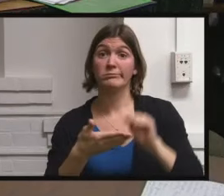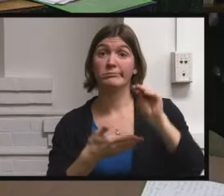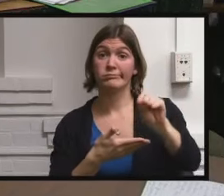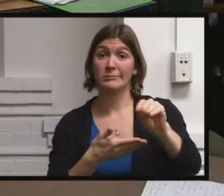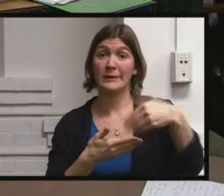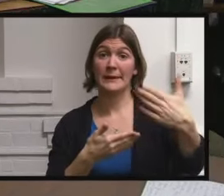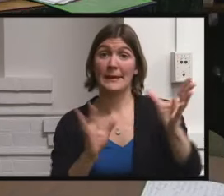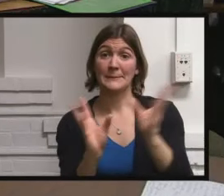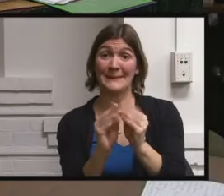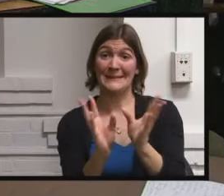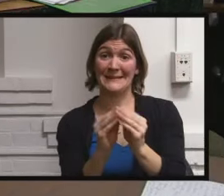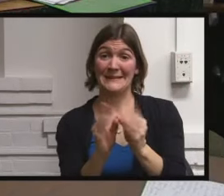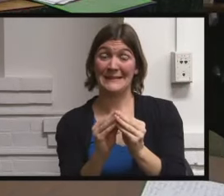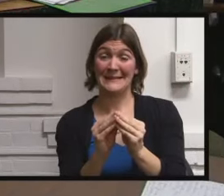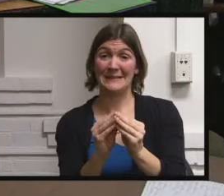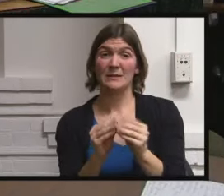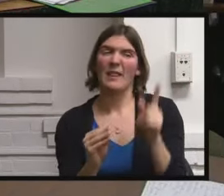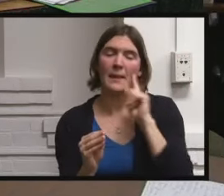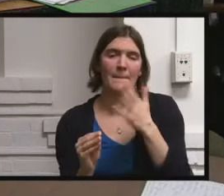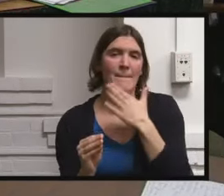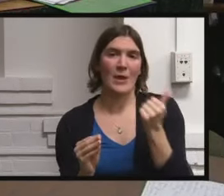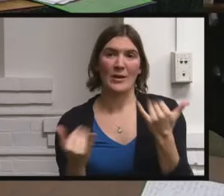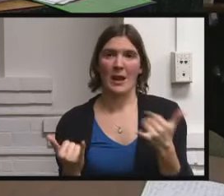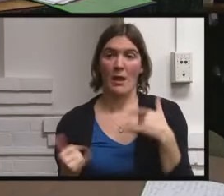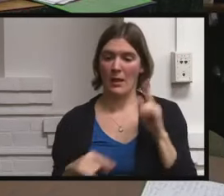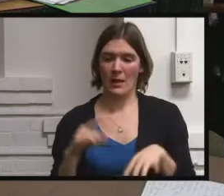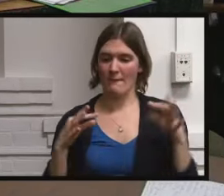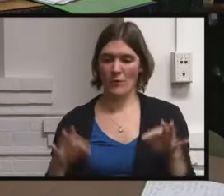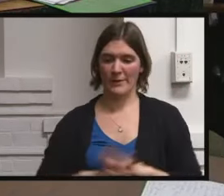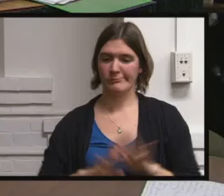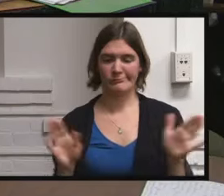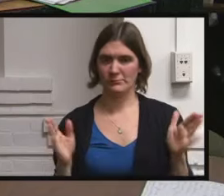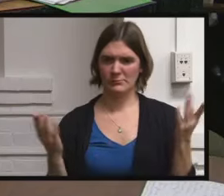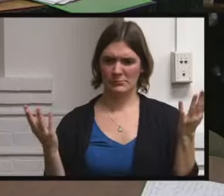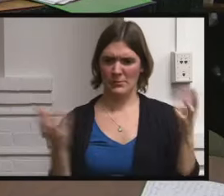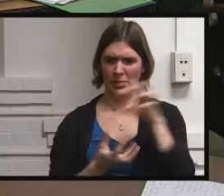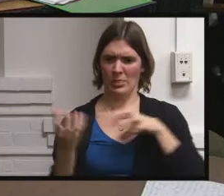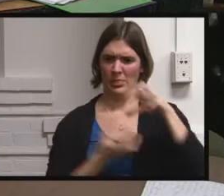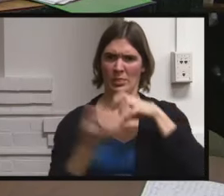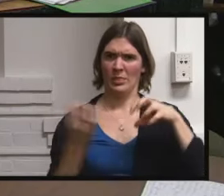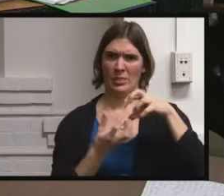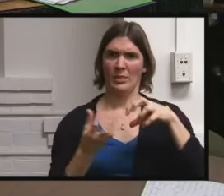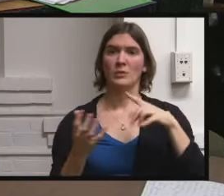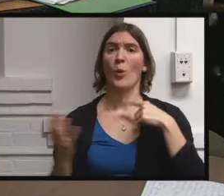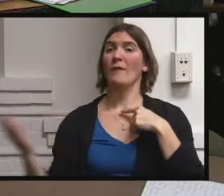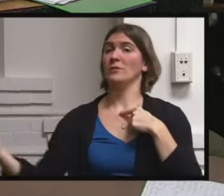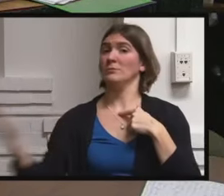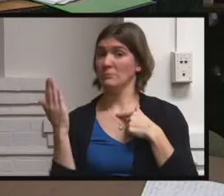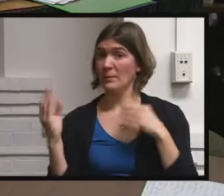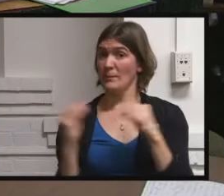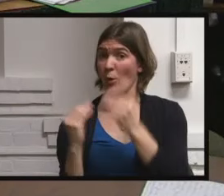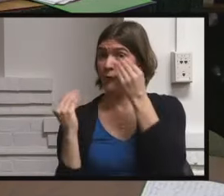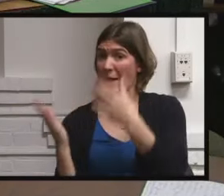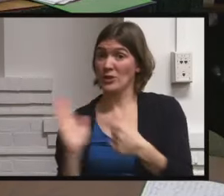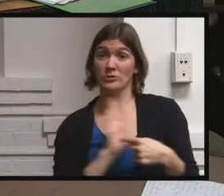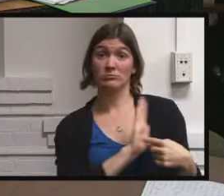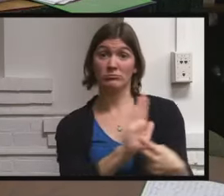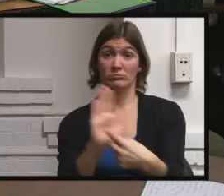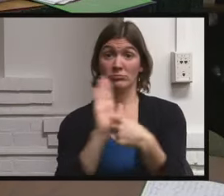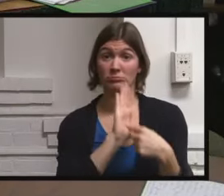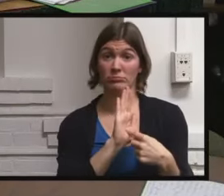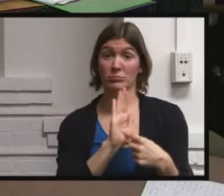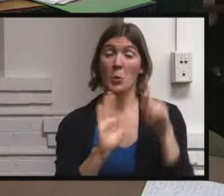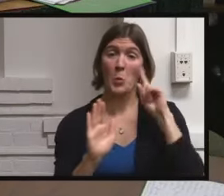back. I think it would put you in a better position to make decisions going forward if you had more complete